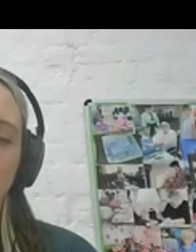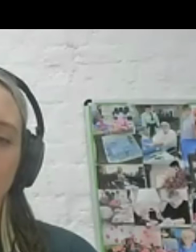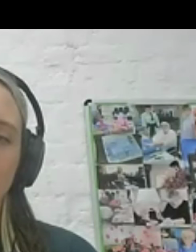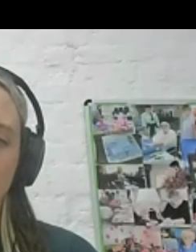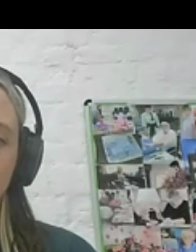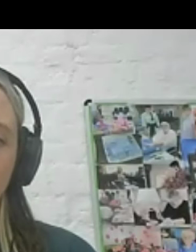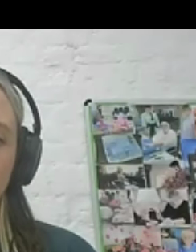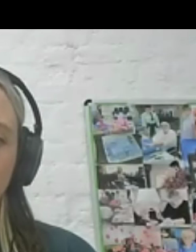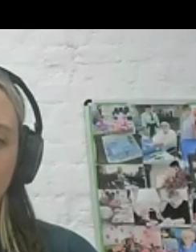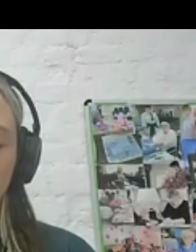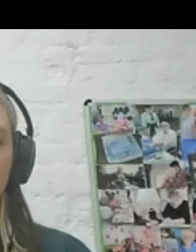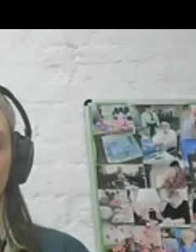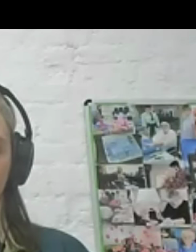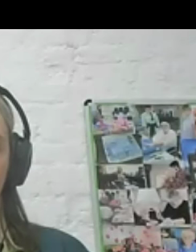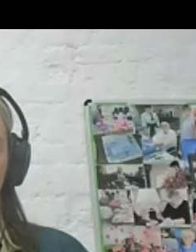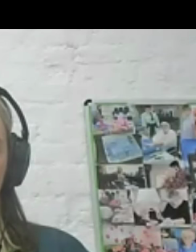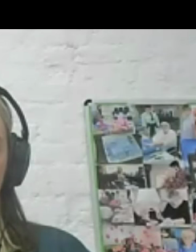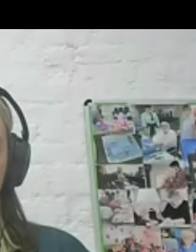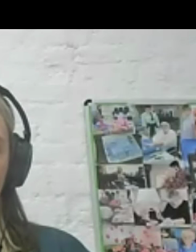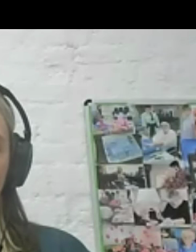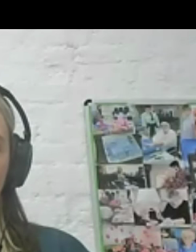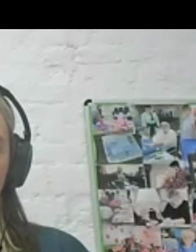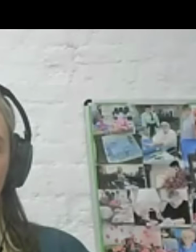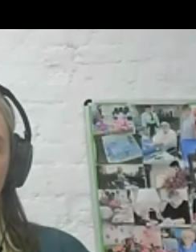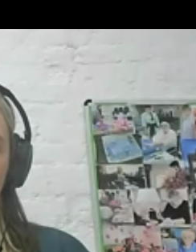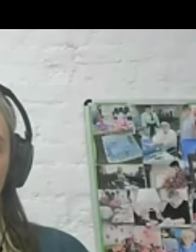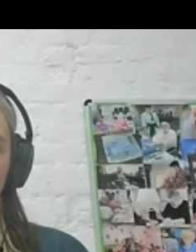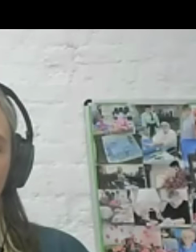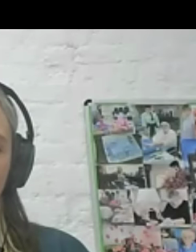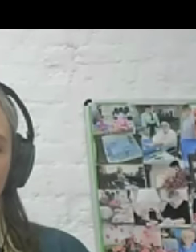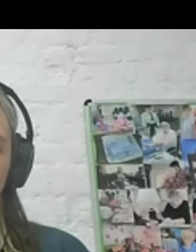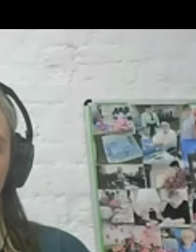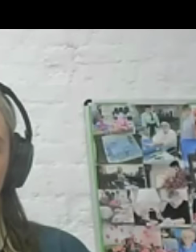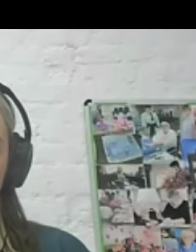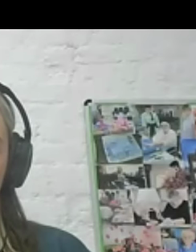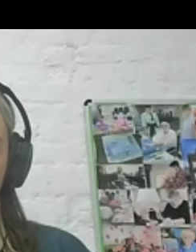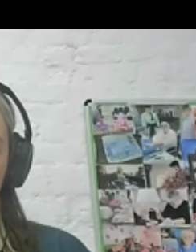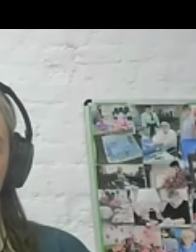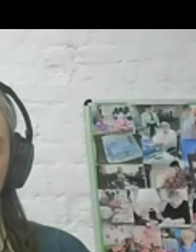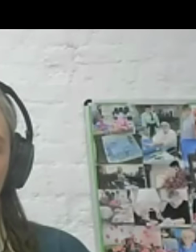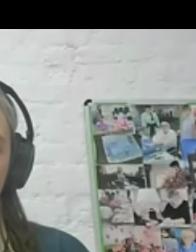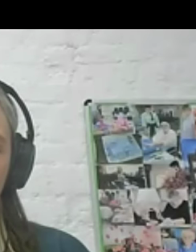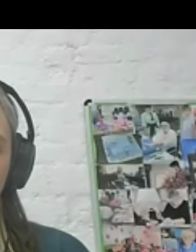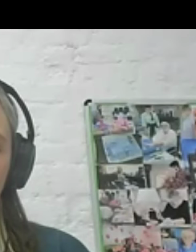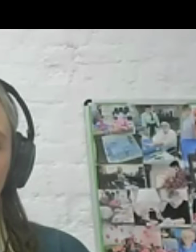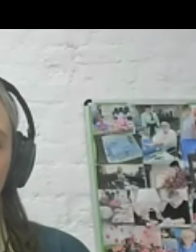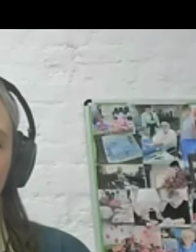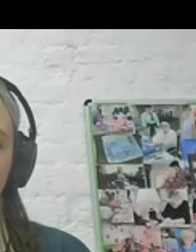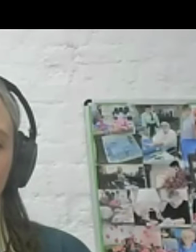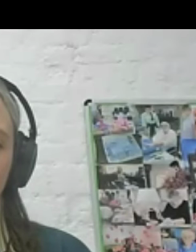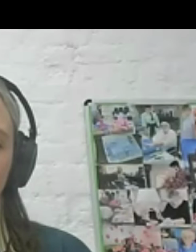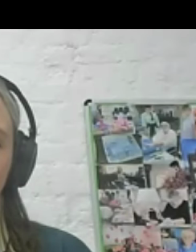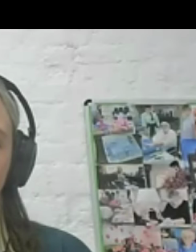can support each other through that creative process. So, I'm really pleased that you've raised that as well. But everything sounds